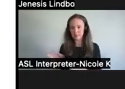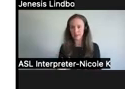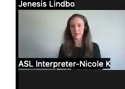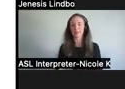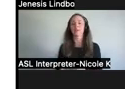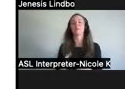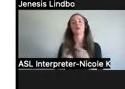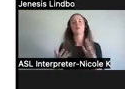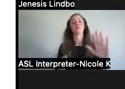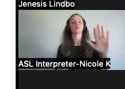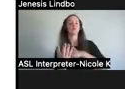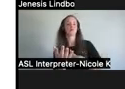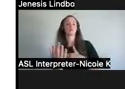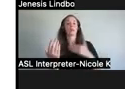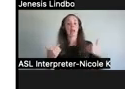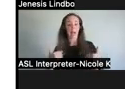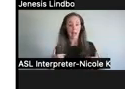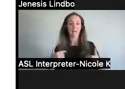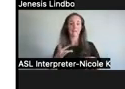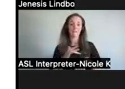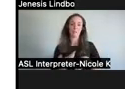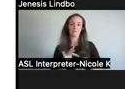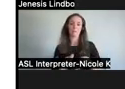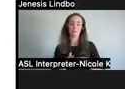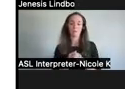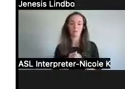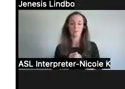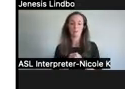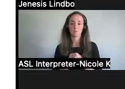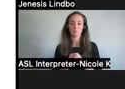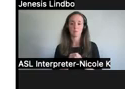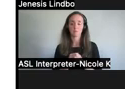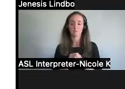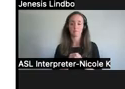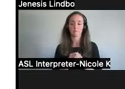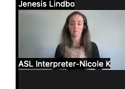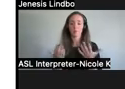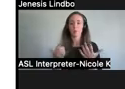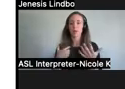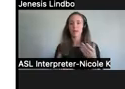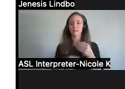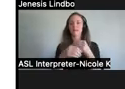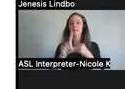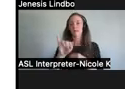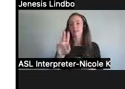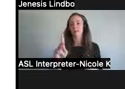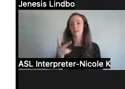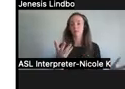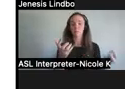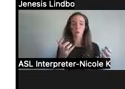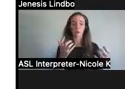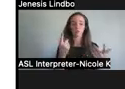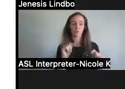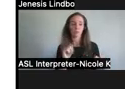options. I just wanted everyone to know that they are available and they are out there. And I did put links in if somebody wants to explore them